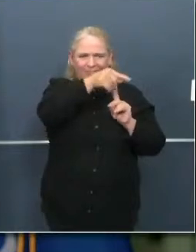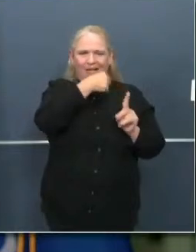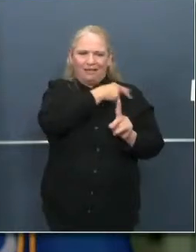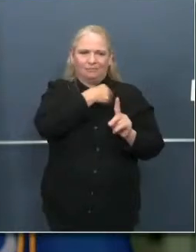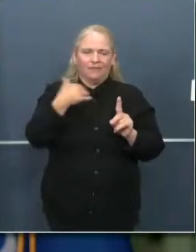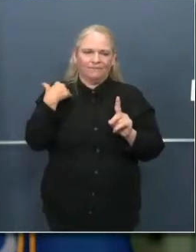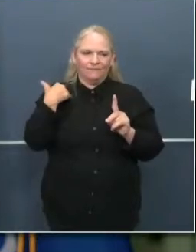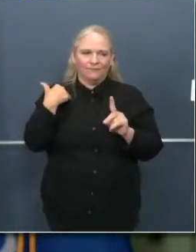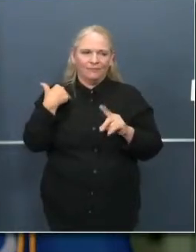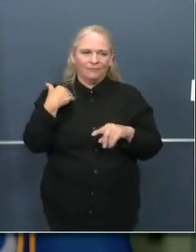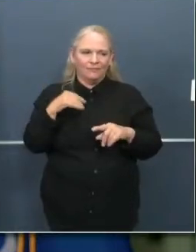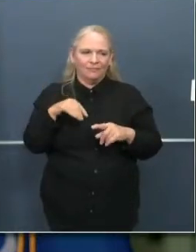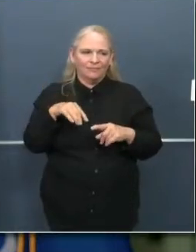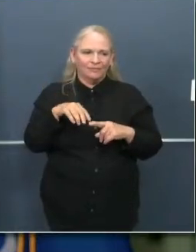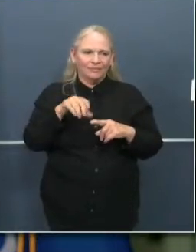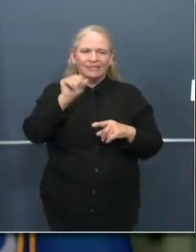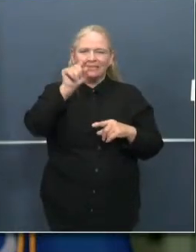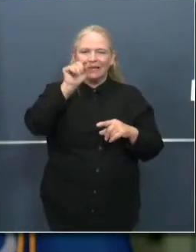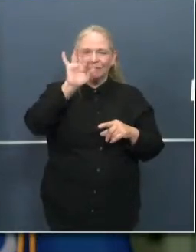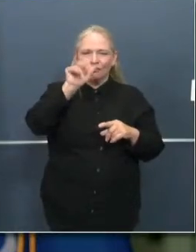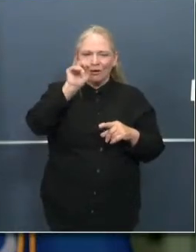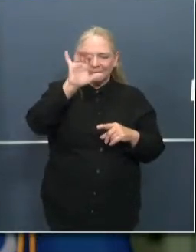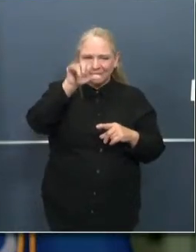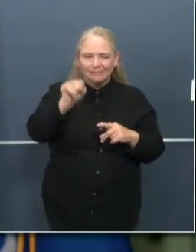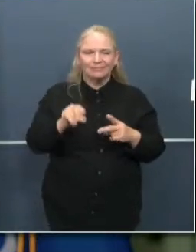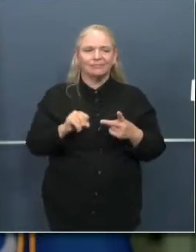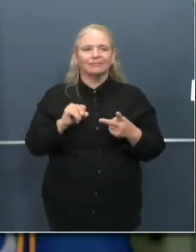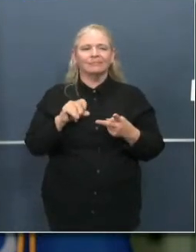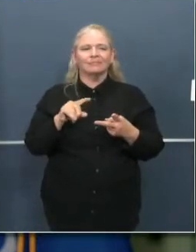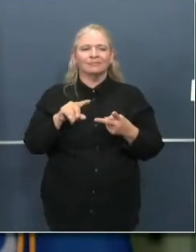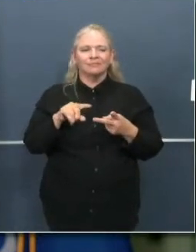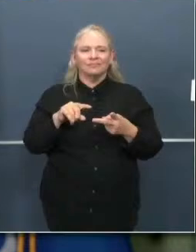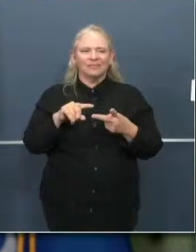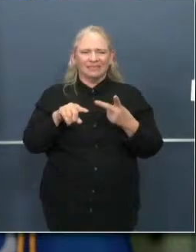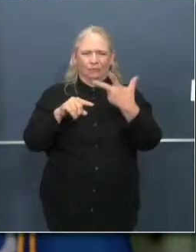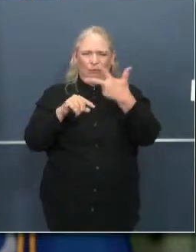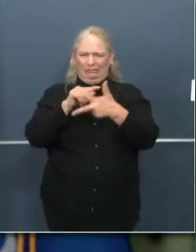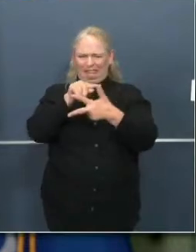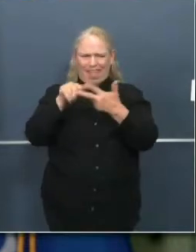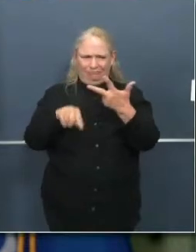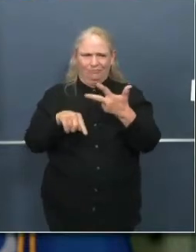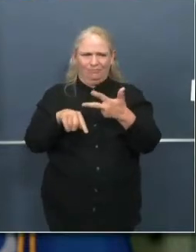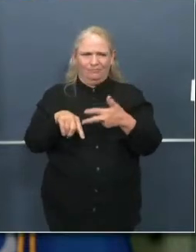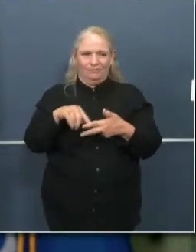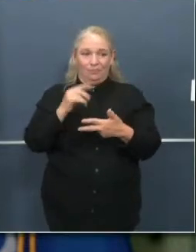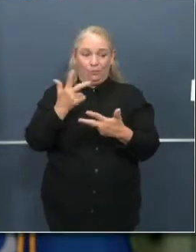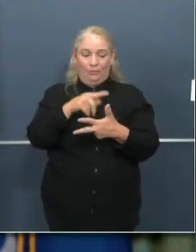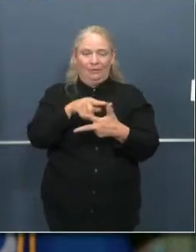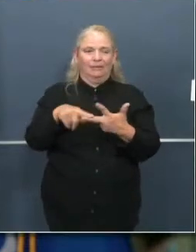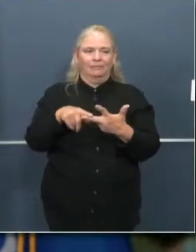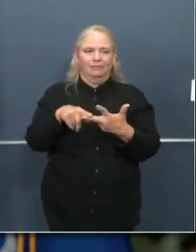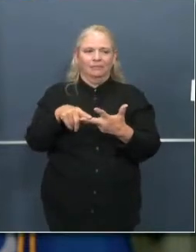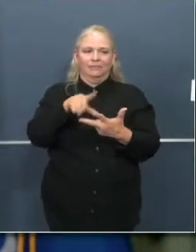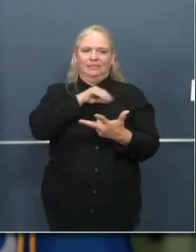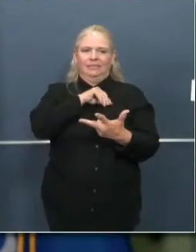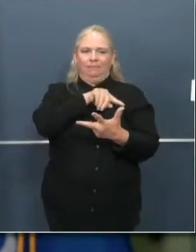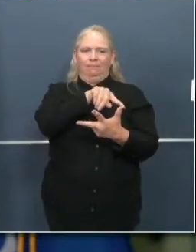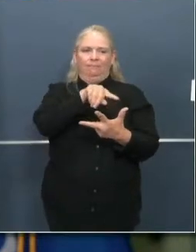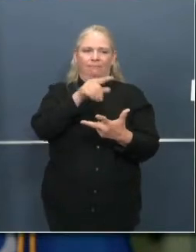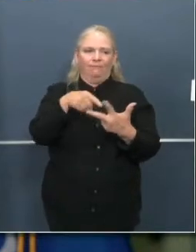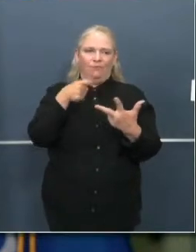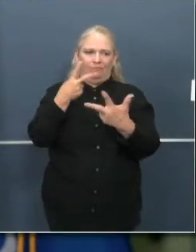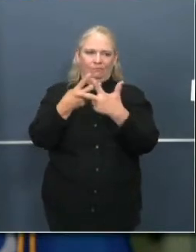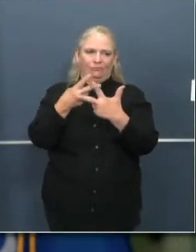some of that responsibility. We're also looking, you look at San Quentin, it's really a campus. It's not just a one-off prison. Almost operates its own